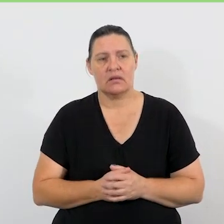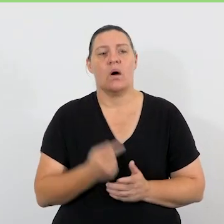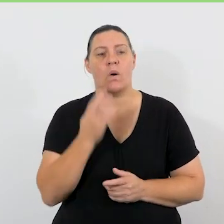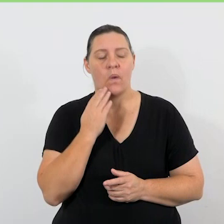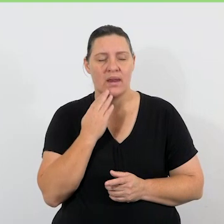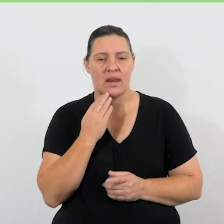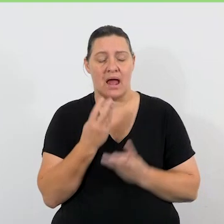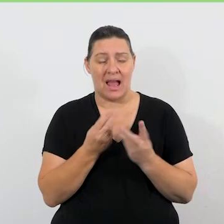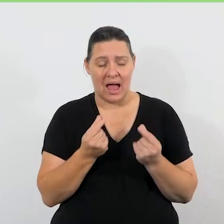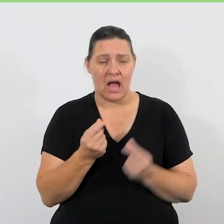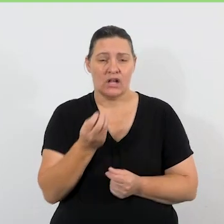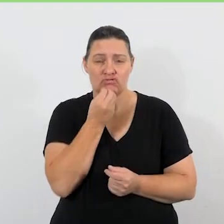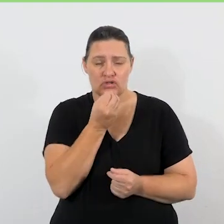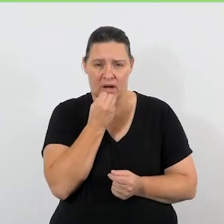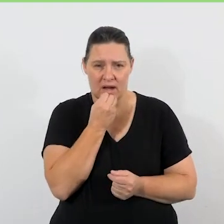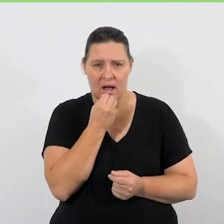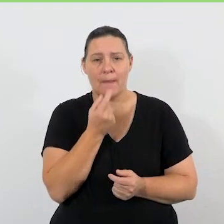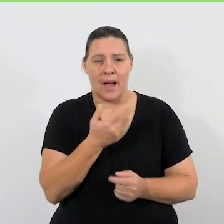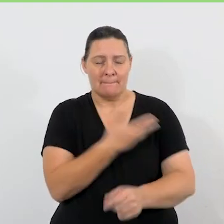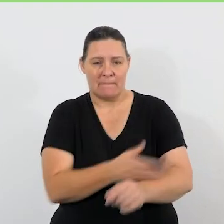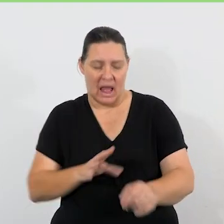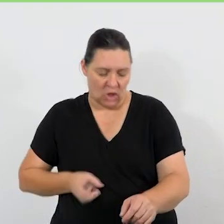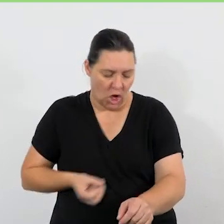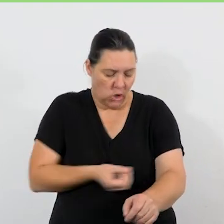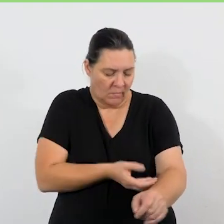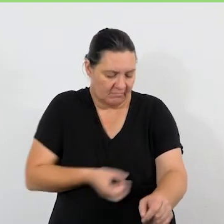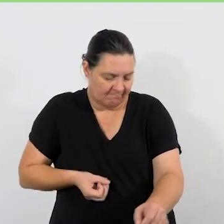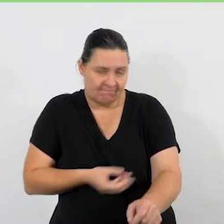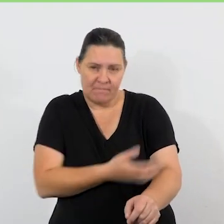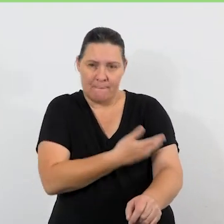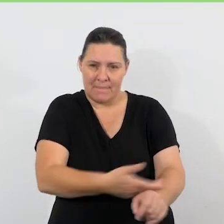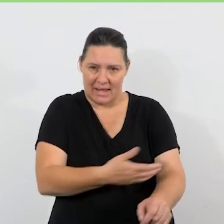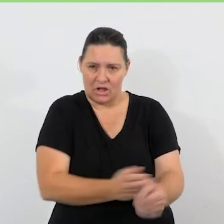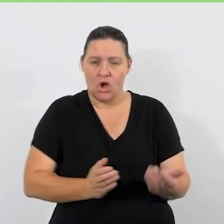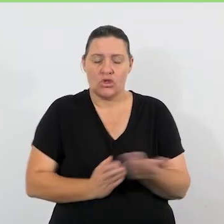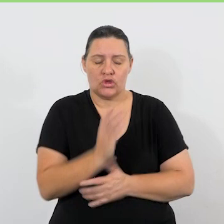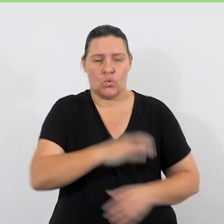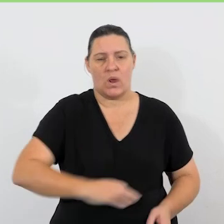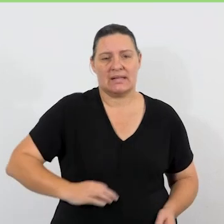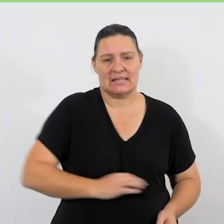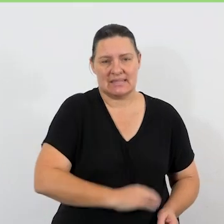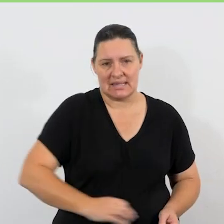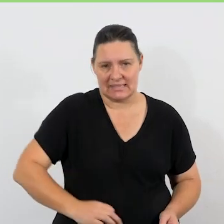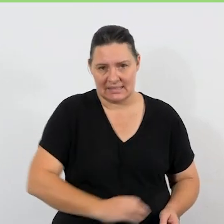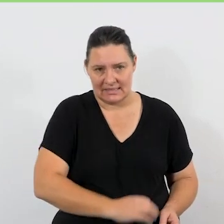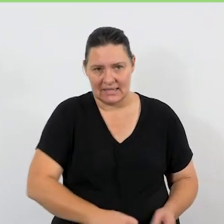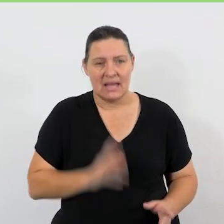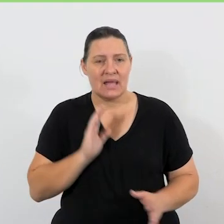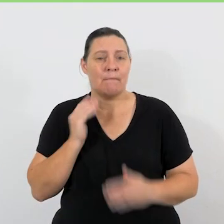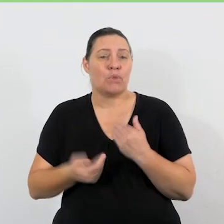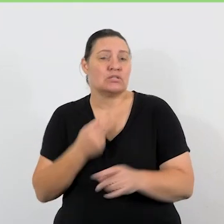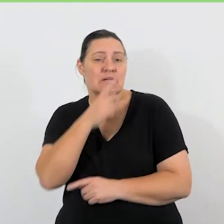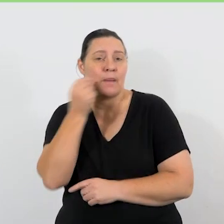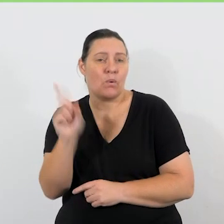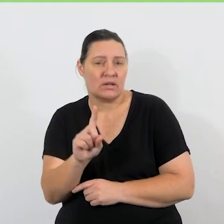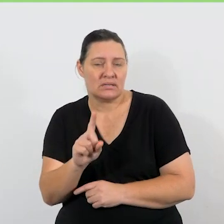when soluble nutrients are taken up by the bloodstream through the intestine. So that process